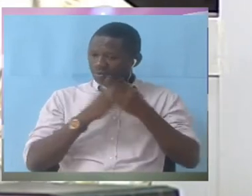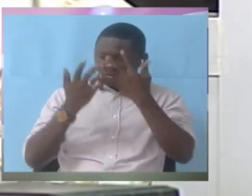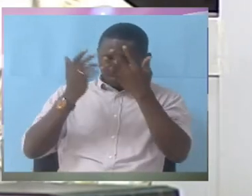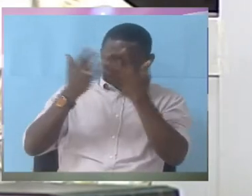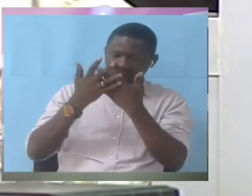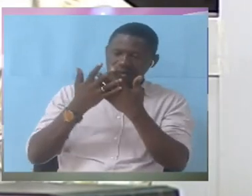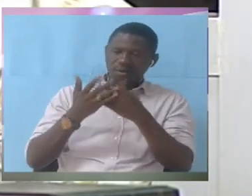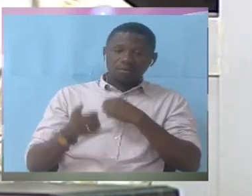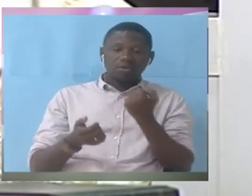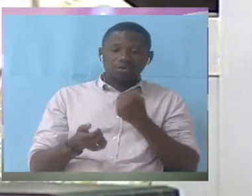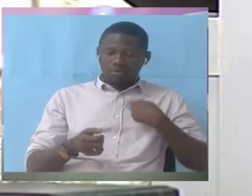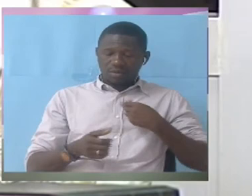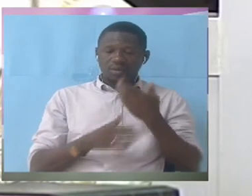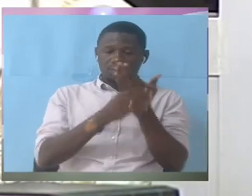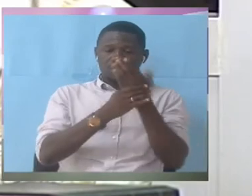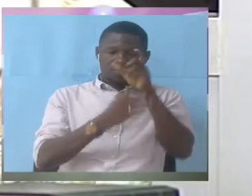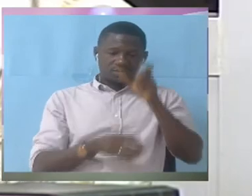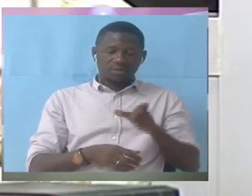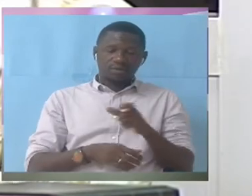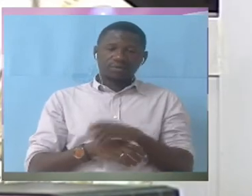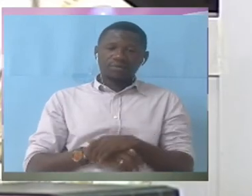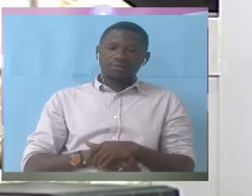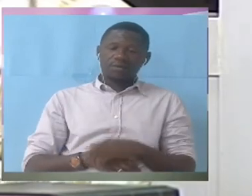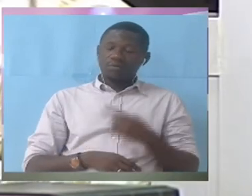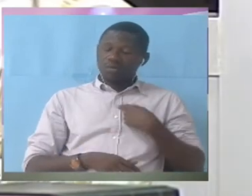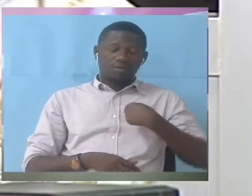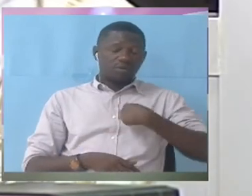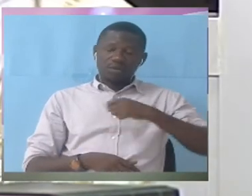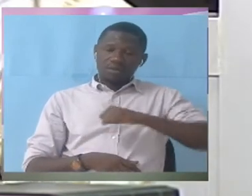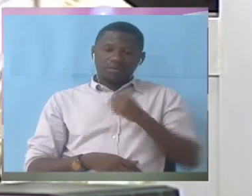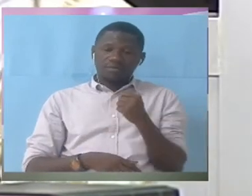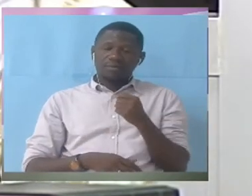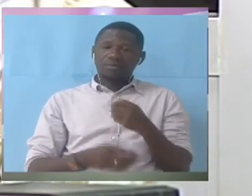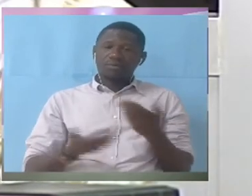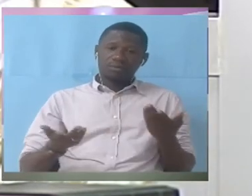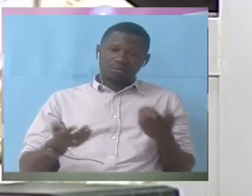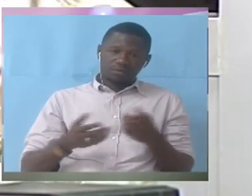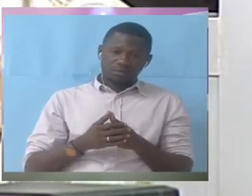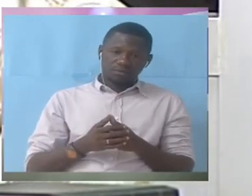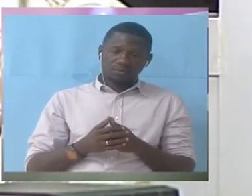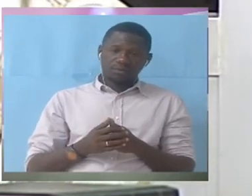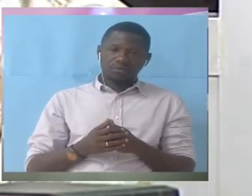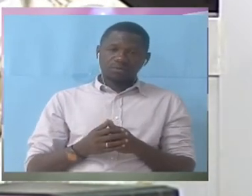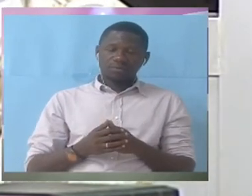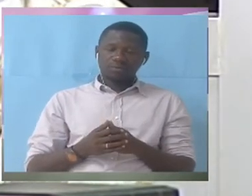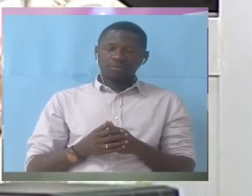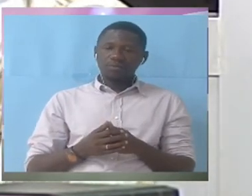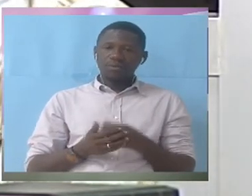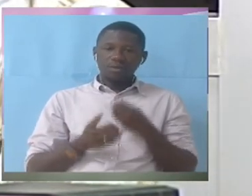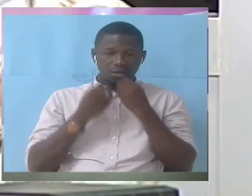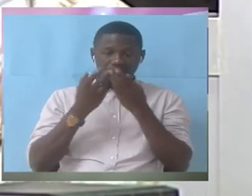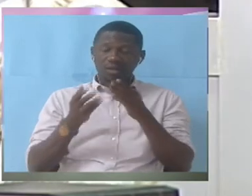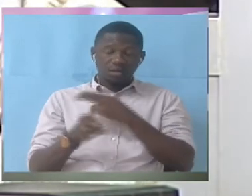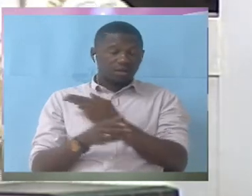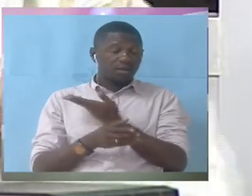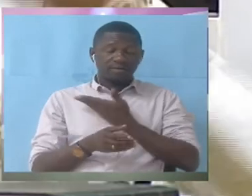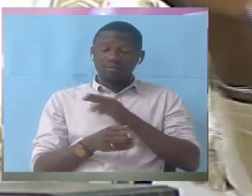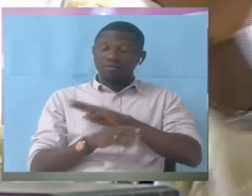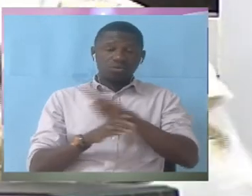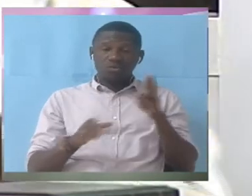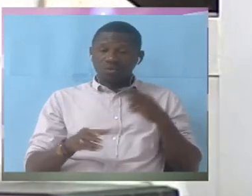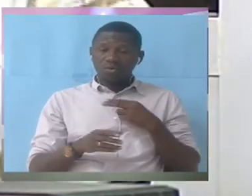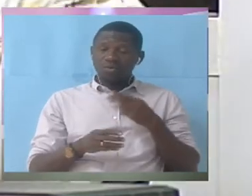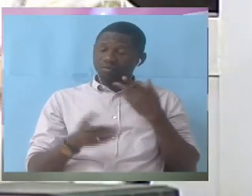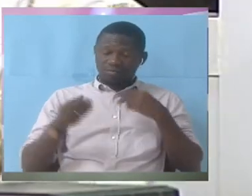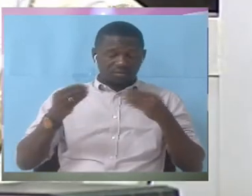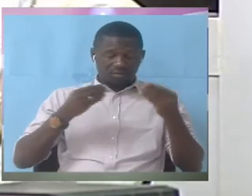ko comme docteur la. But I refused. Way dama bañ. I said I had no business with him. I'm detained here, he's